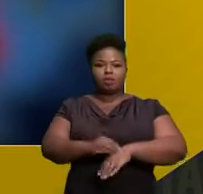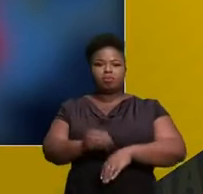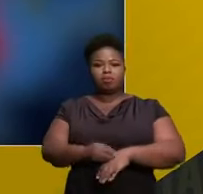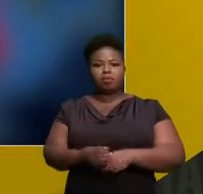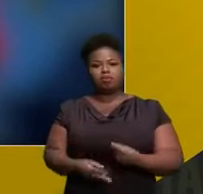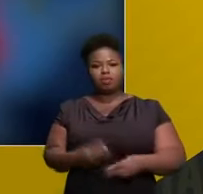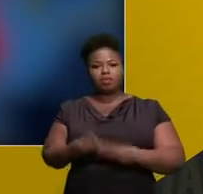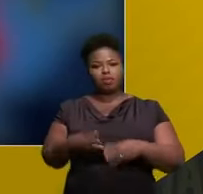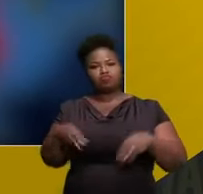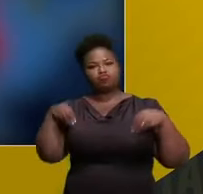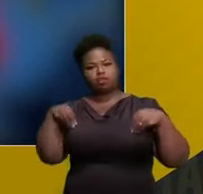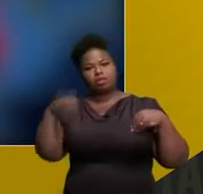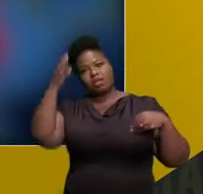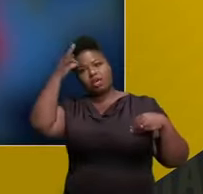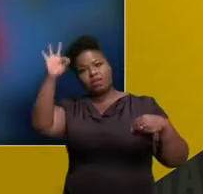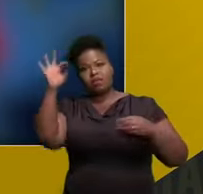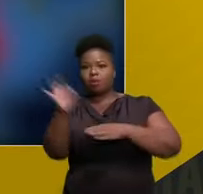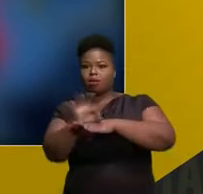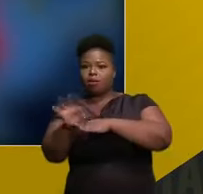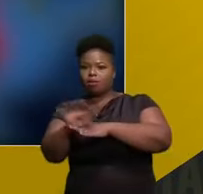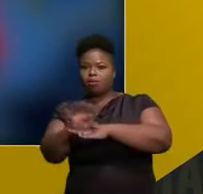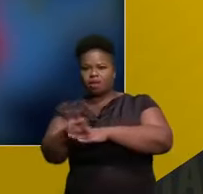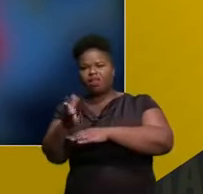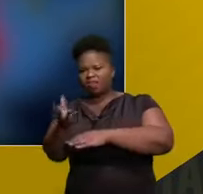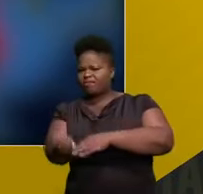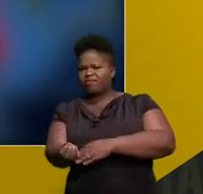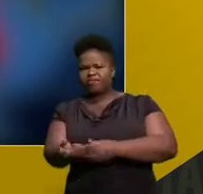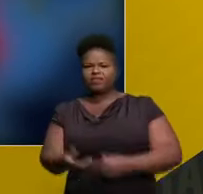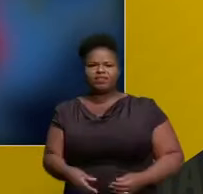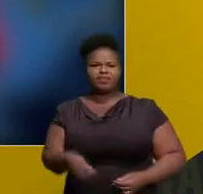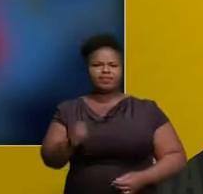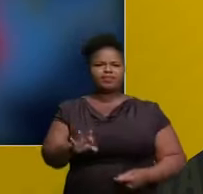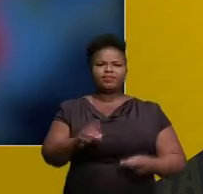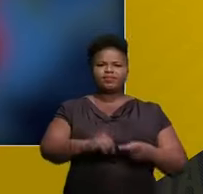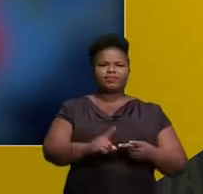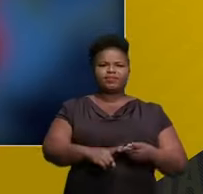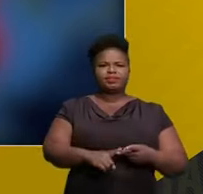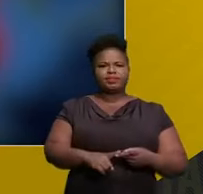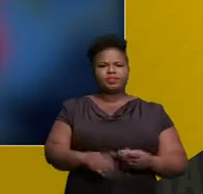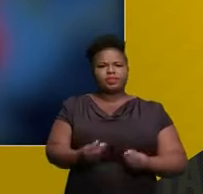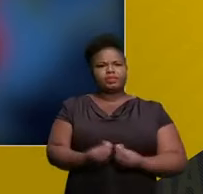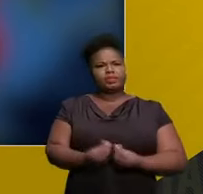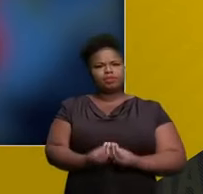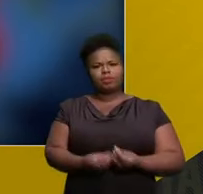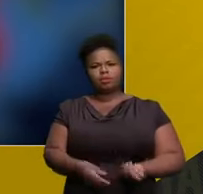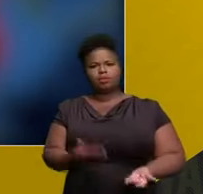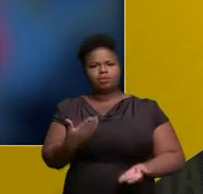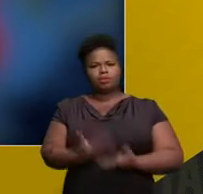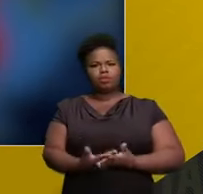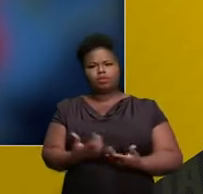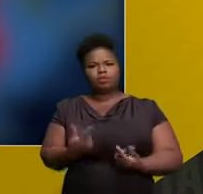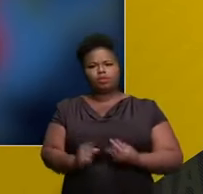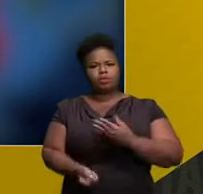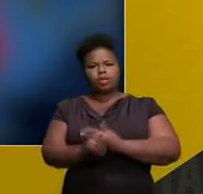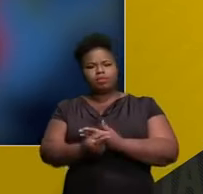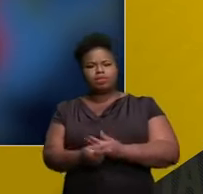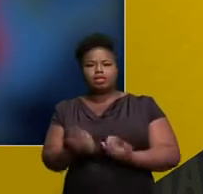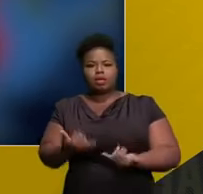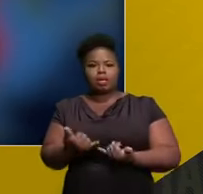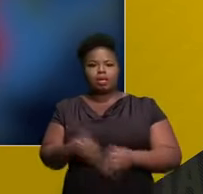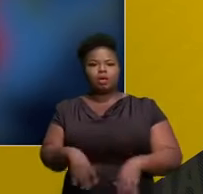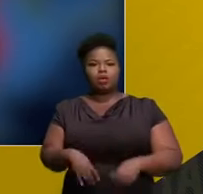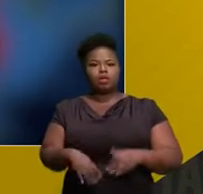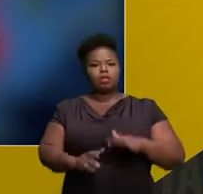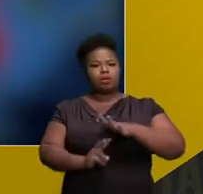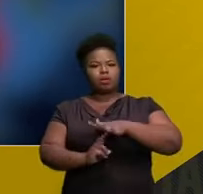unemployment, the government already has a plan for that. You know, if there's something that we're going through now, the coronavirus, you know,